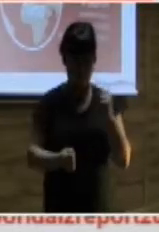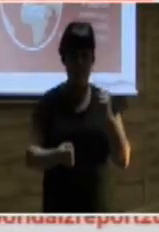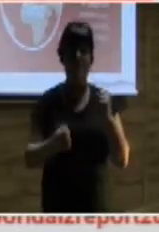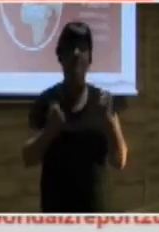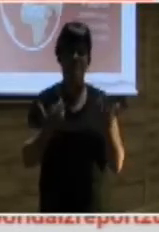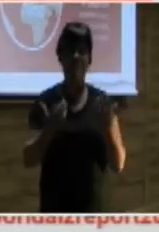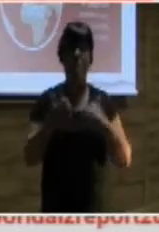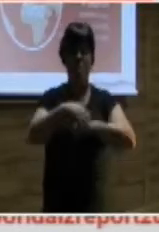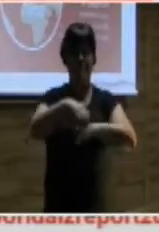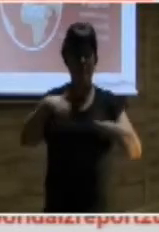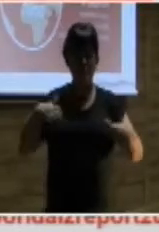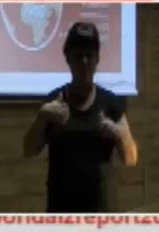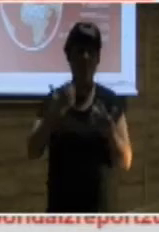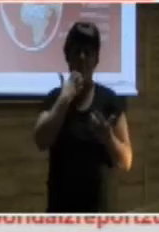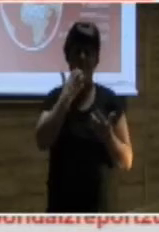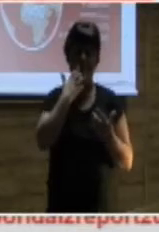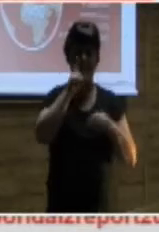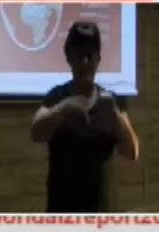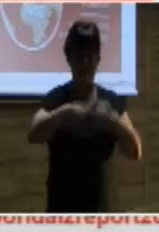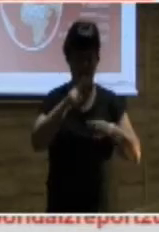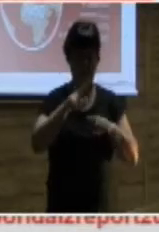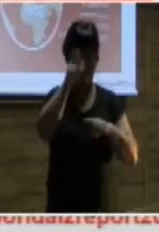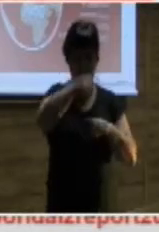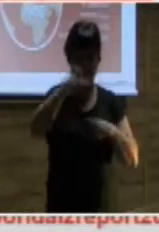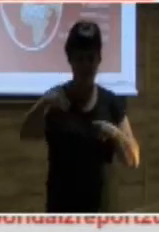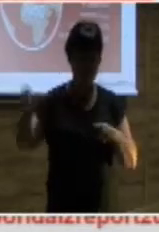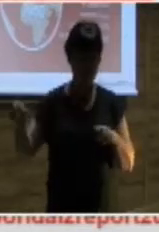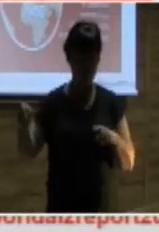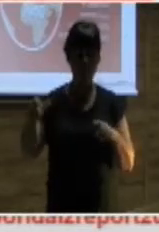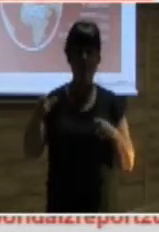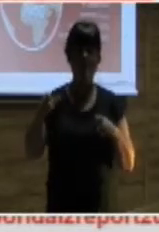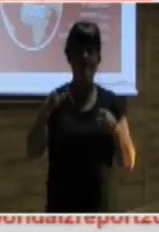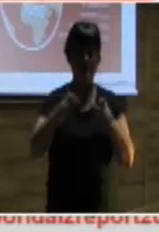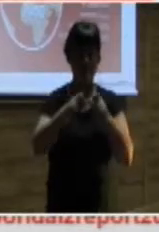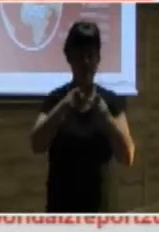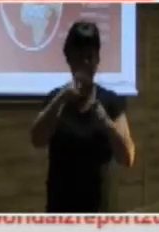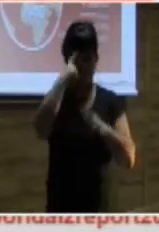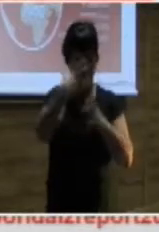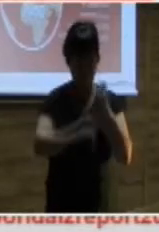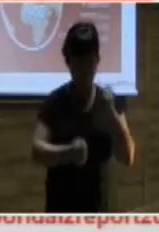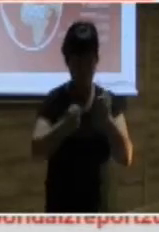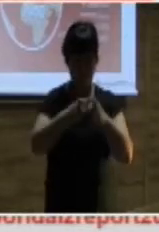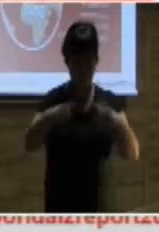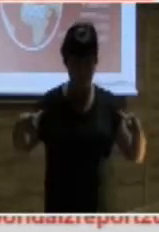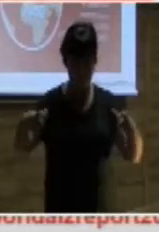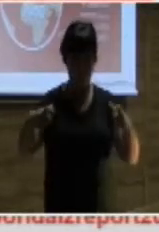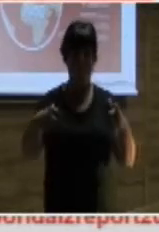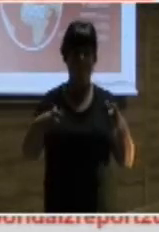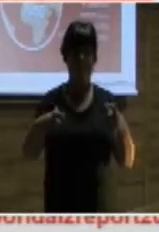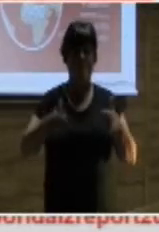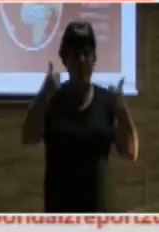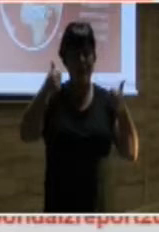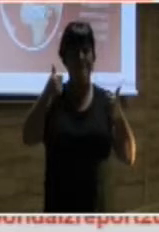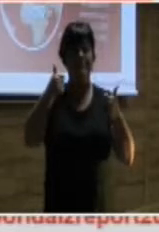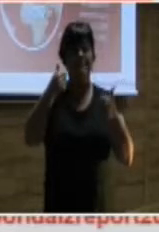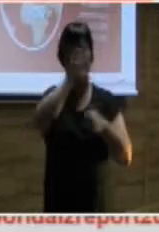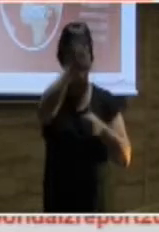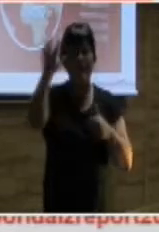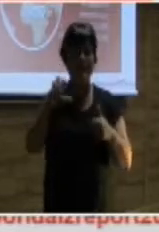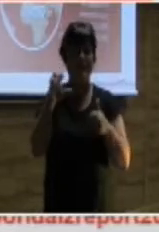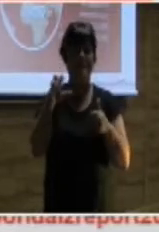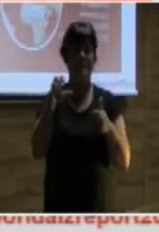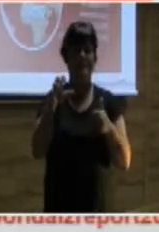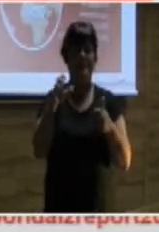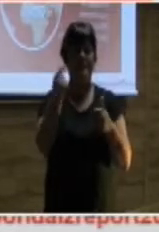dementia are in the low and middle income countries. And those are countries where they're least able to cope with this